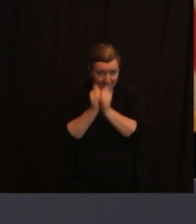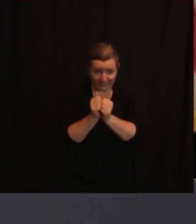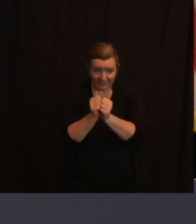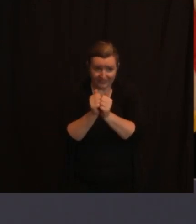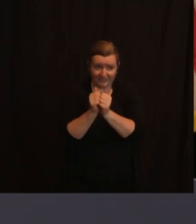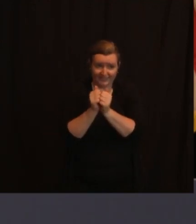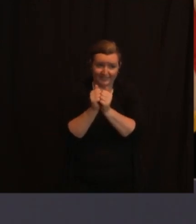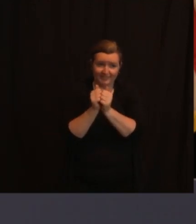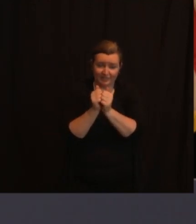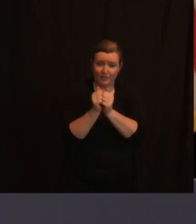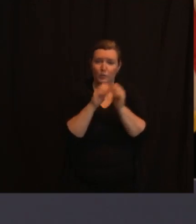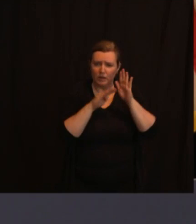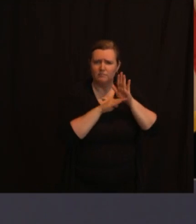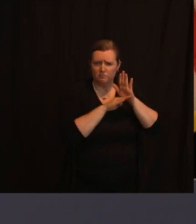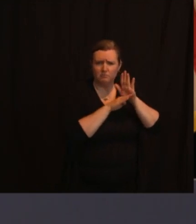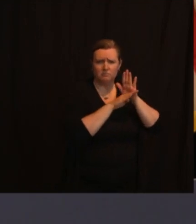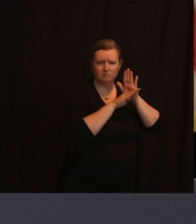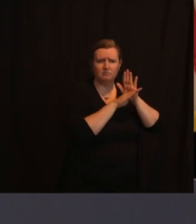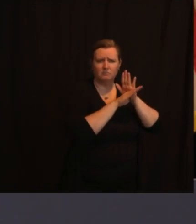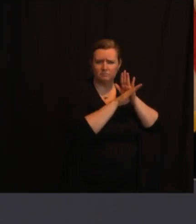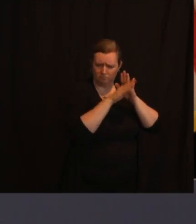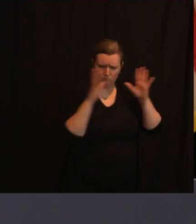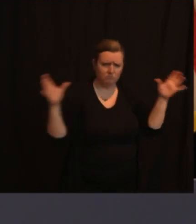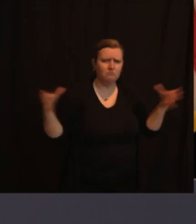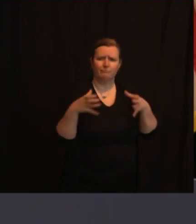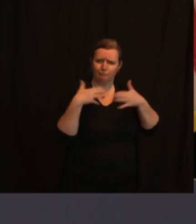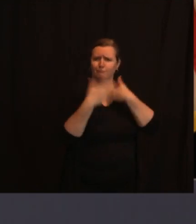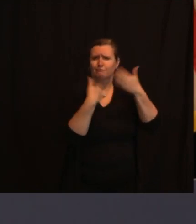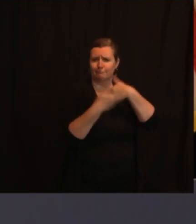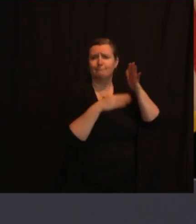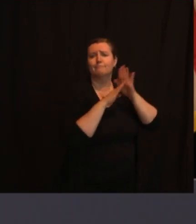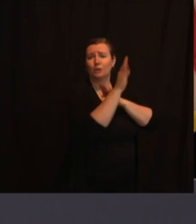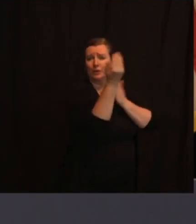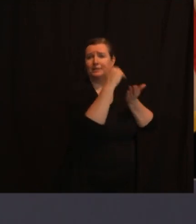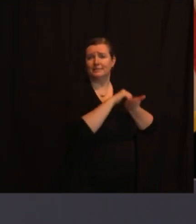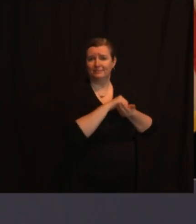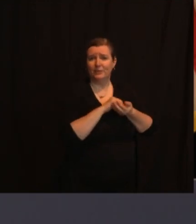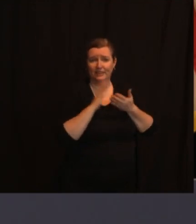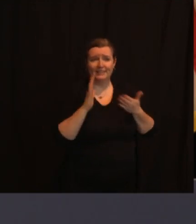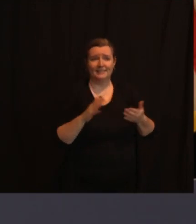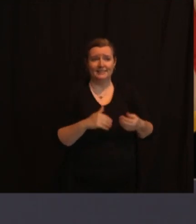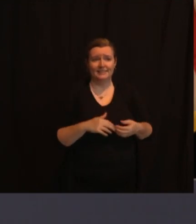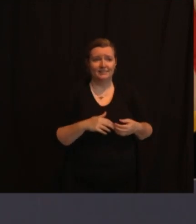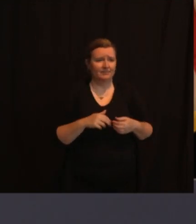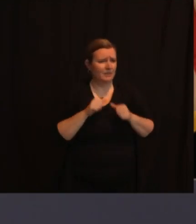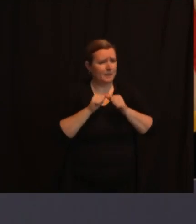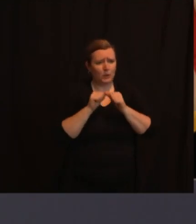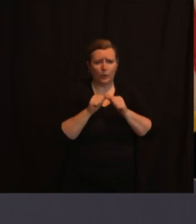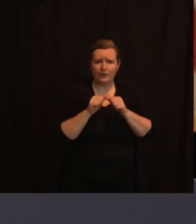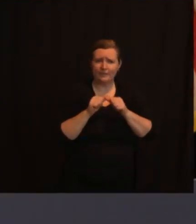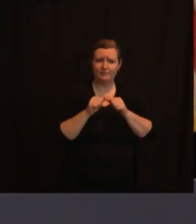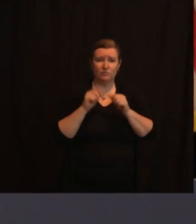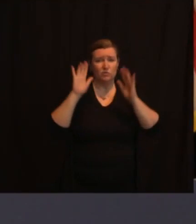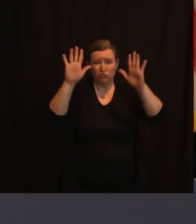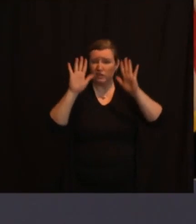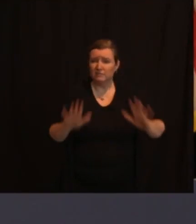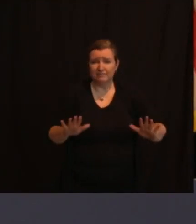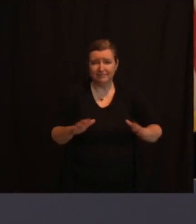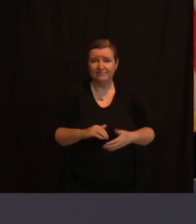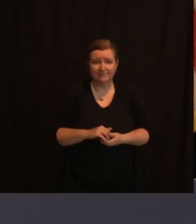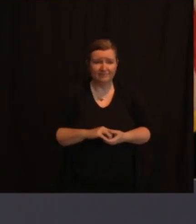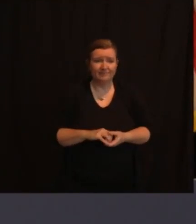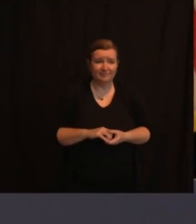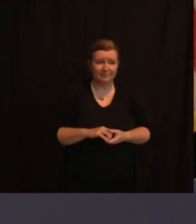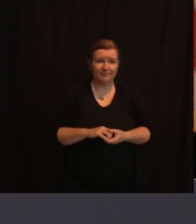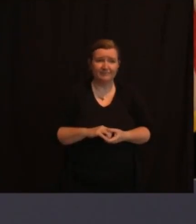recovery. The fact that you're staying at it and being so good and so vigilant and keeping